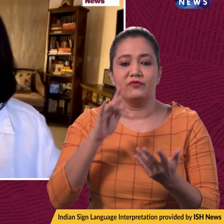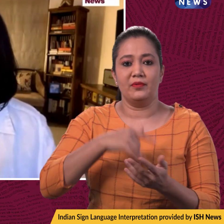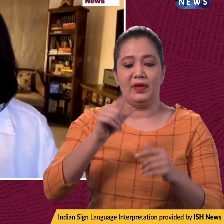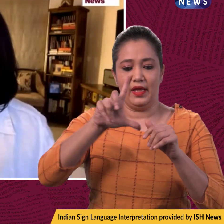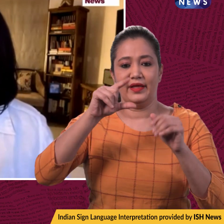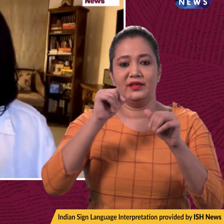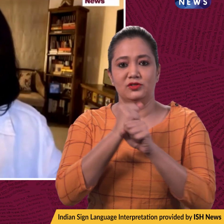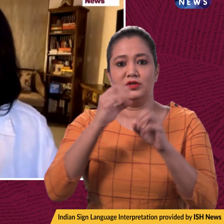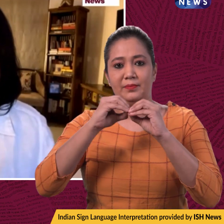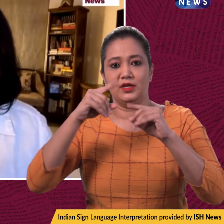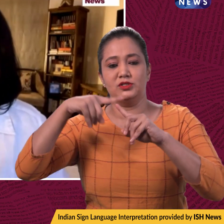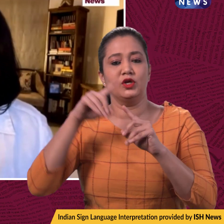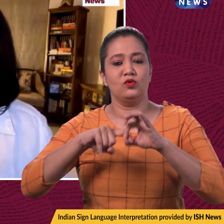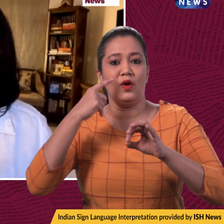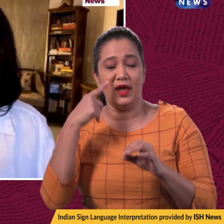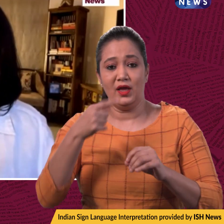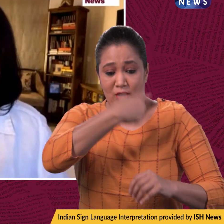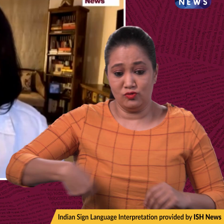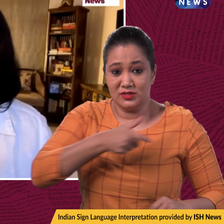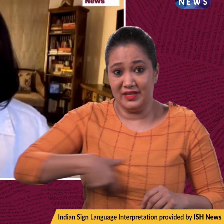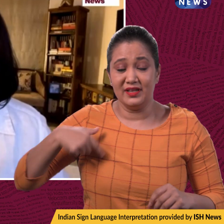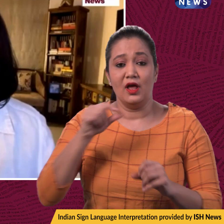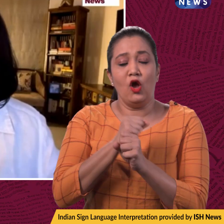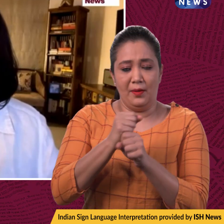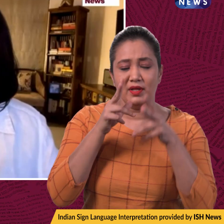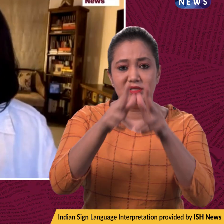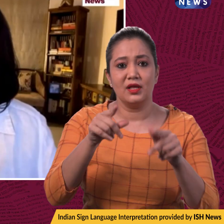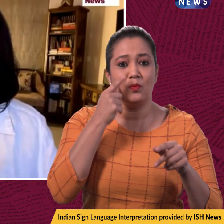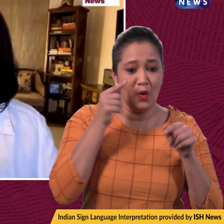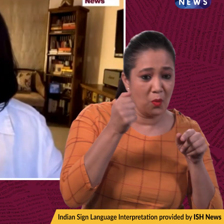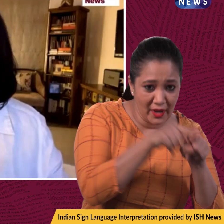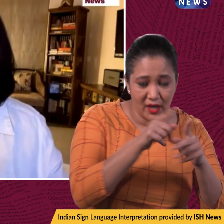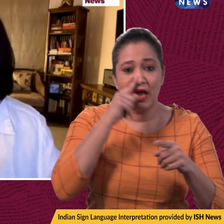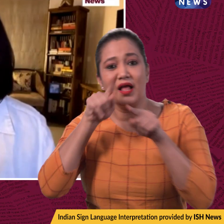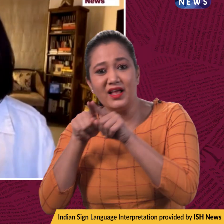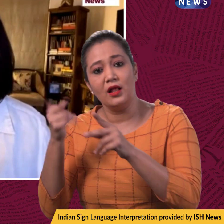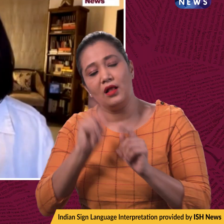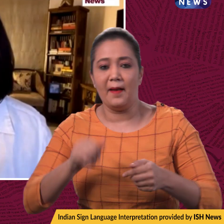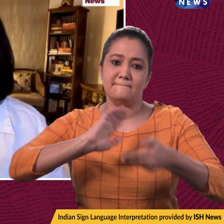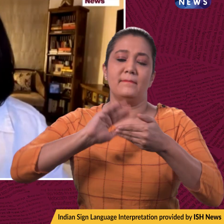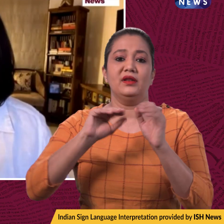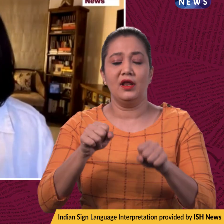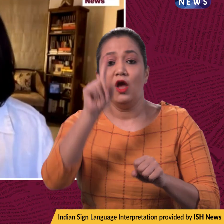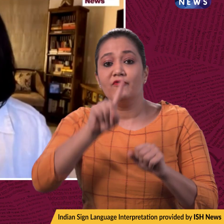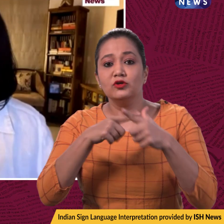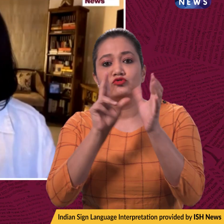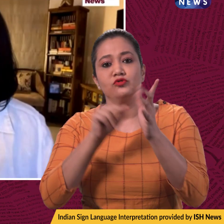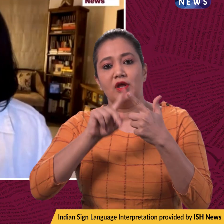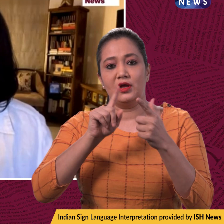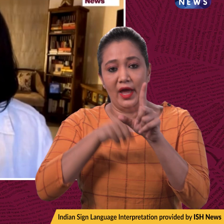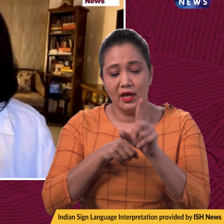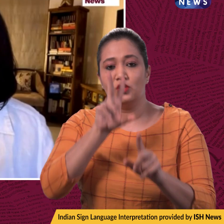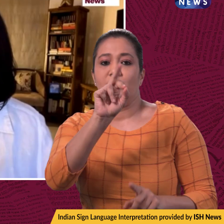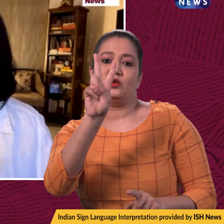good news for the LGBTQI community. The Switzerland government has announced that same-sex couples can get married in that country from the 1st of